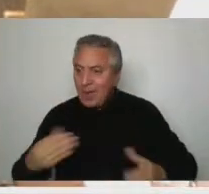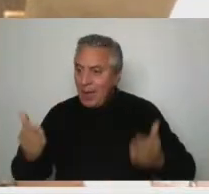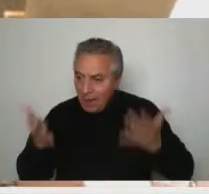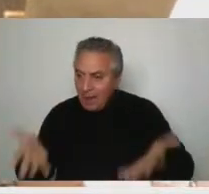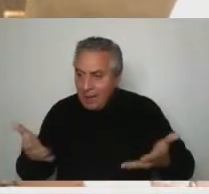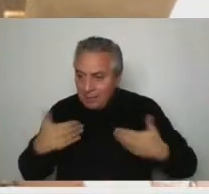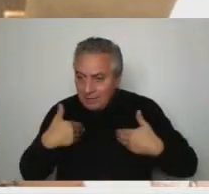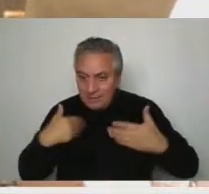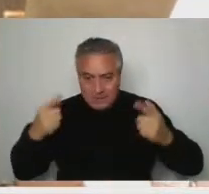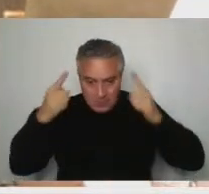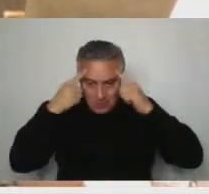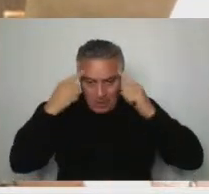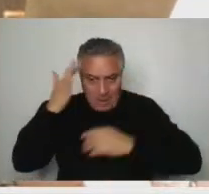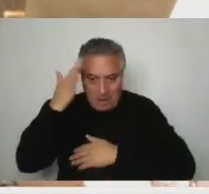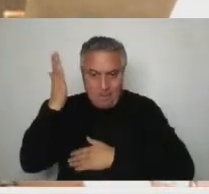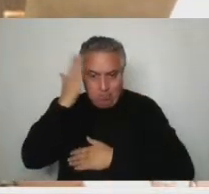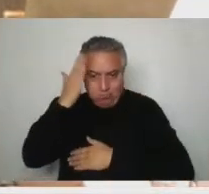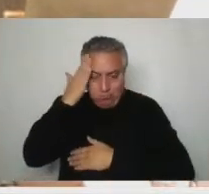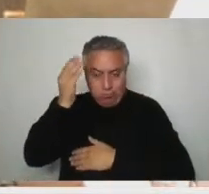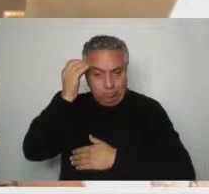blocks, essentially.